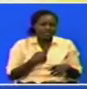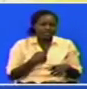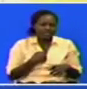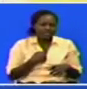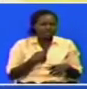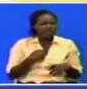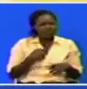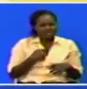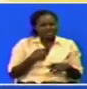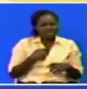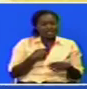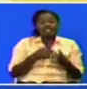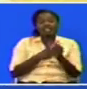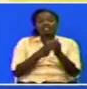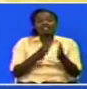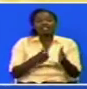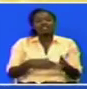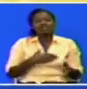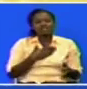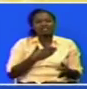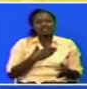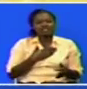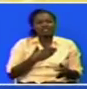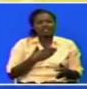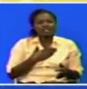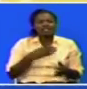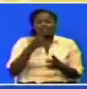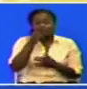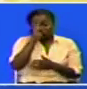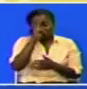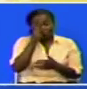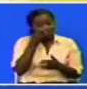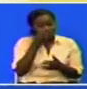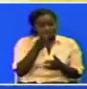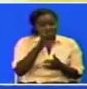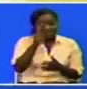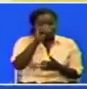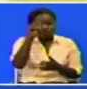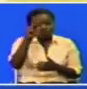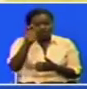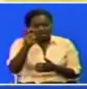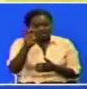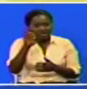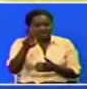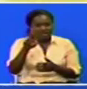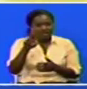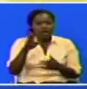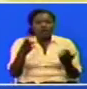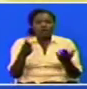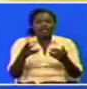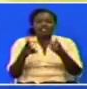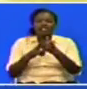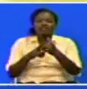I was among the leaders who visited the police post in Buka, where it is alleged that 7